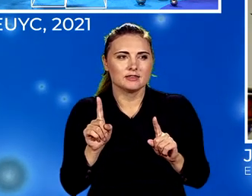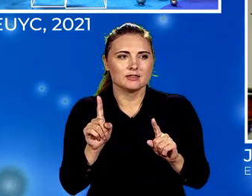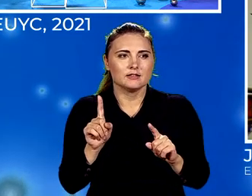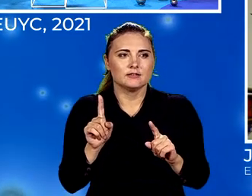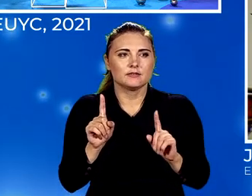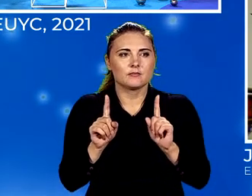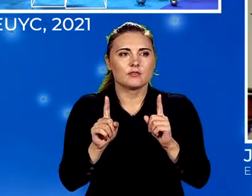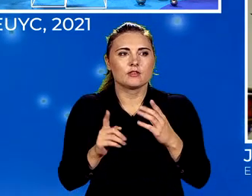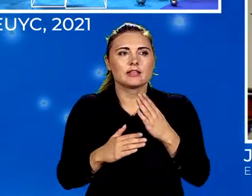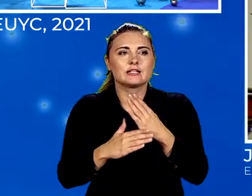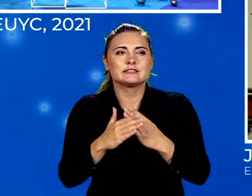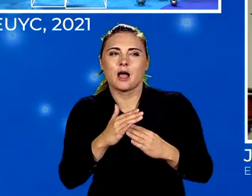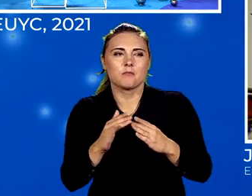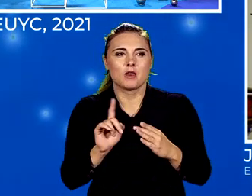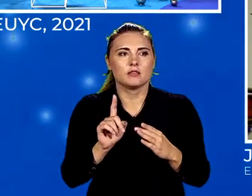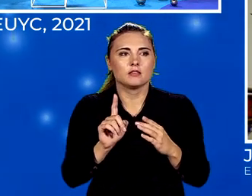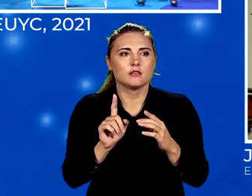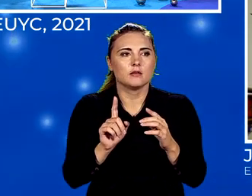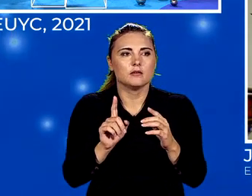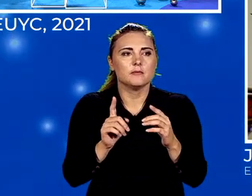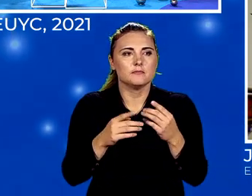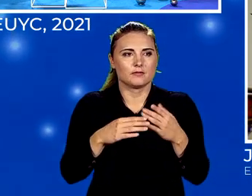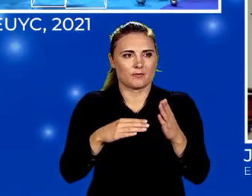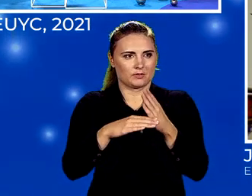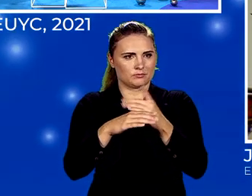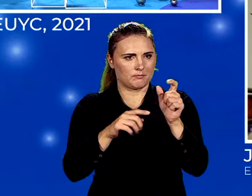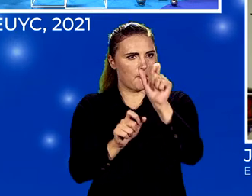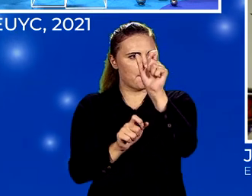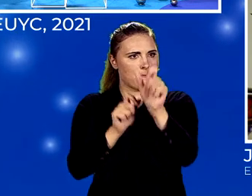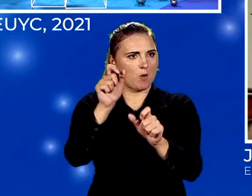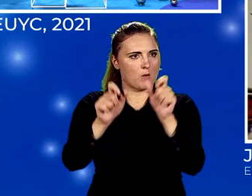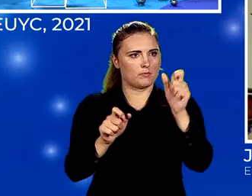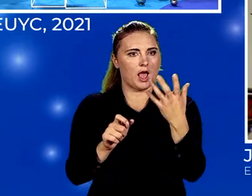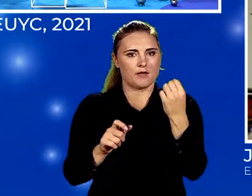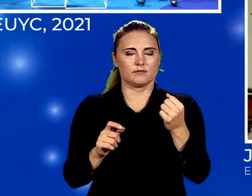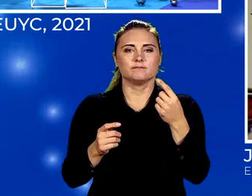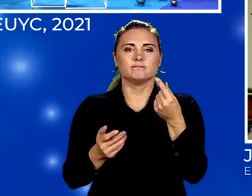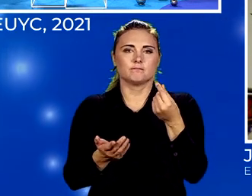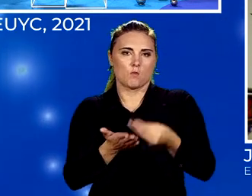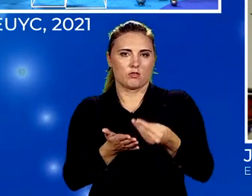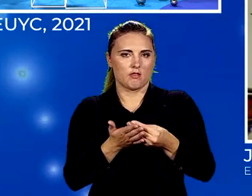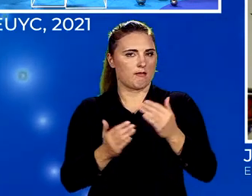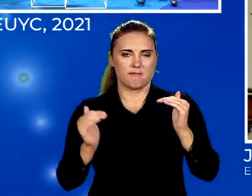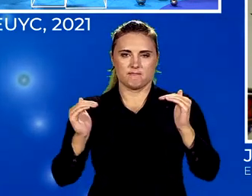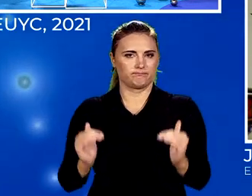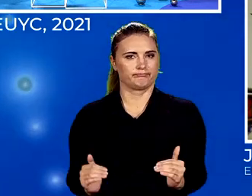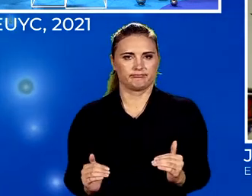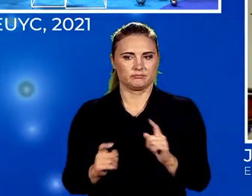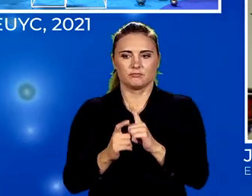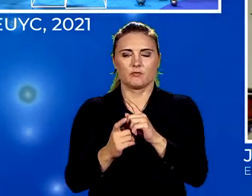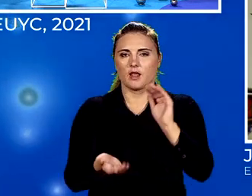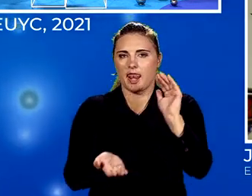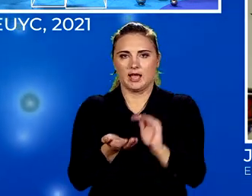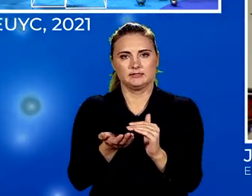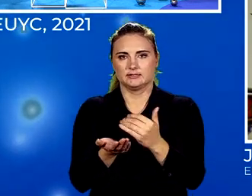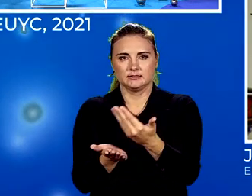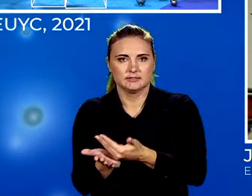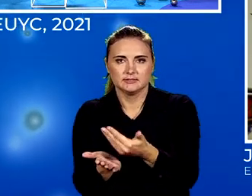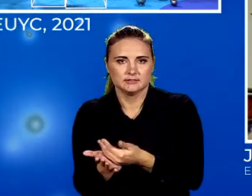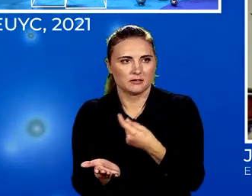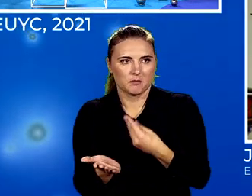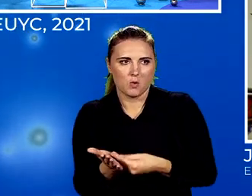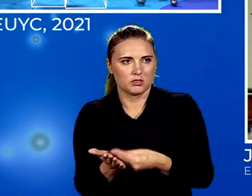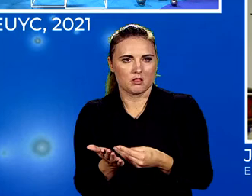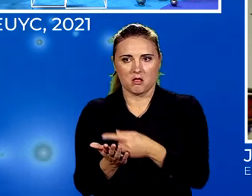but something else that was mentioned. People from lower income back households that do not have the possibility to join online